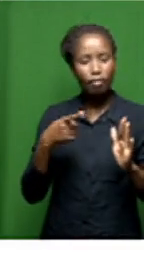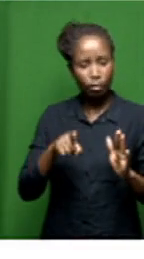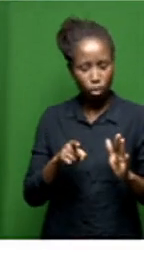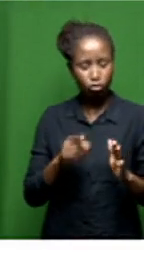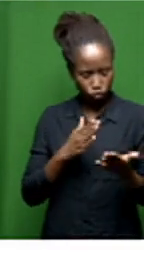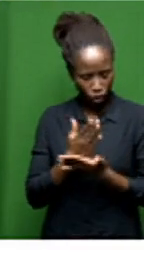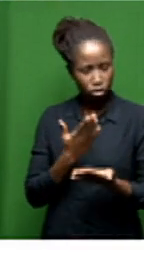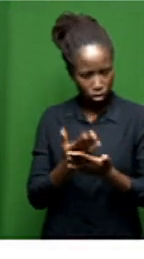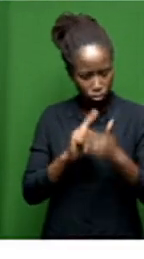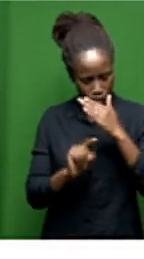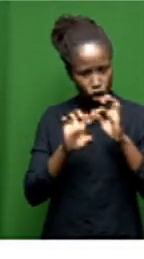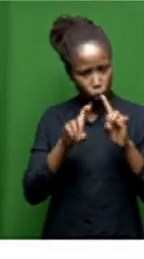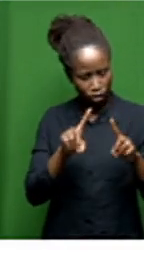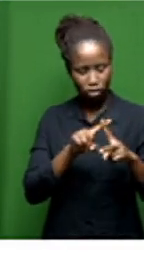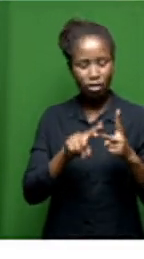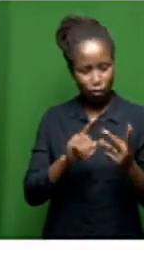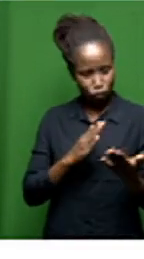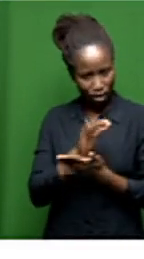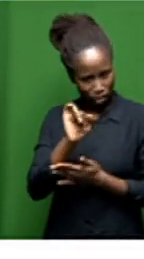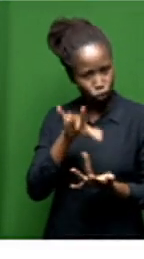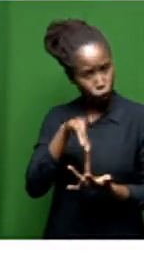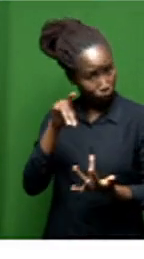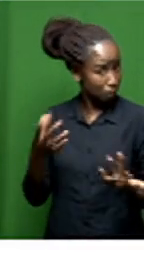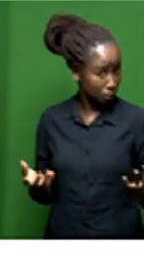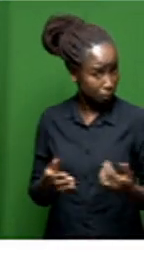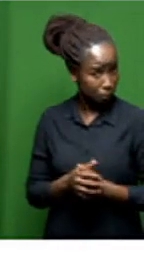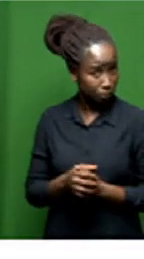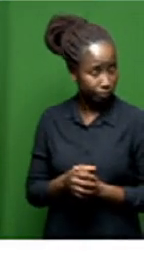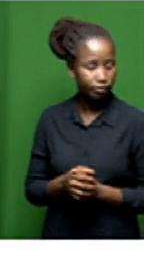and the right to choice? So you're absolutely right.